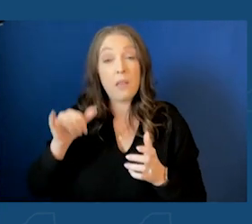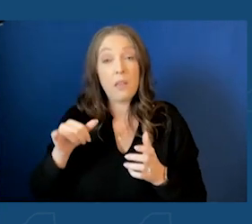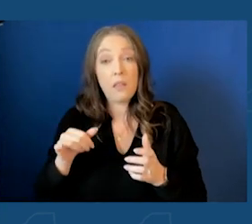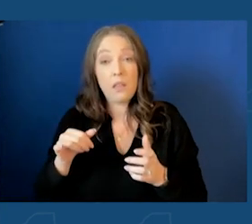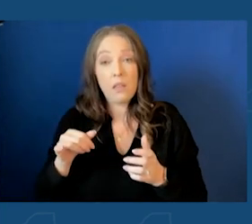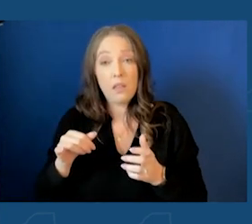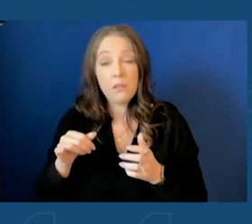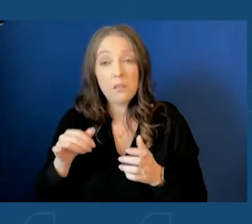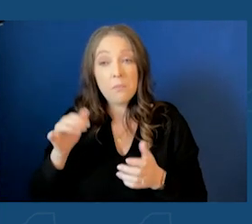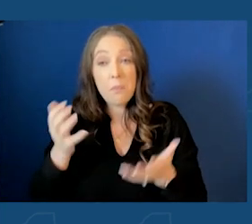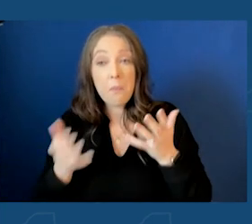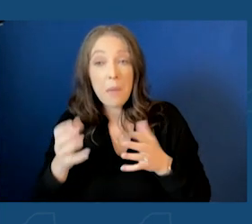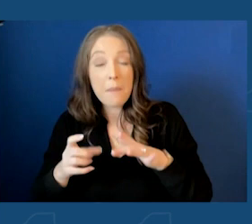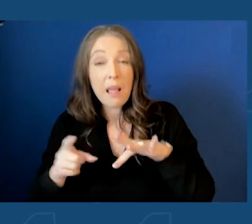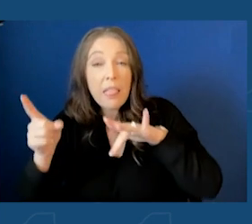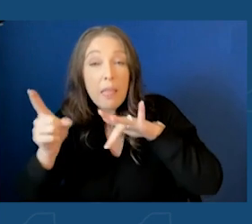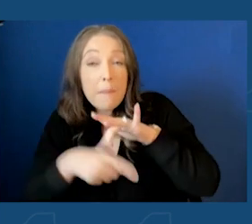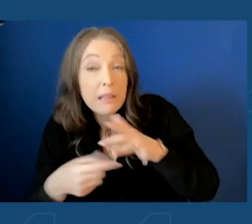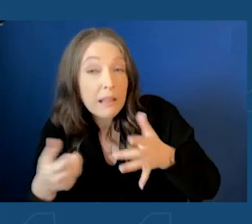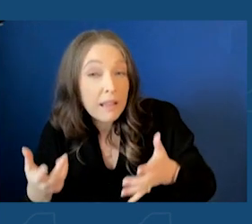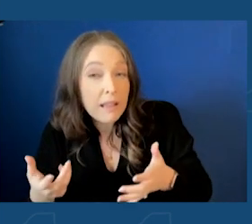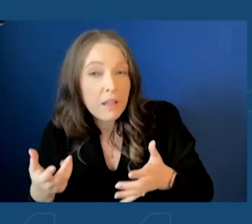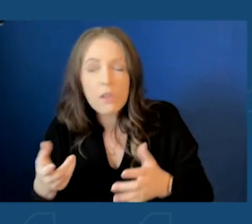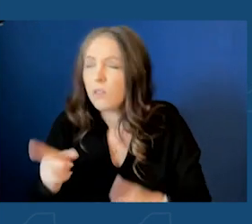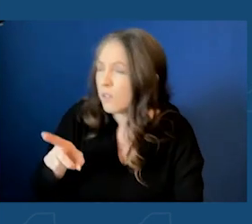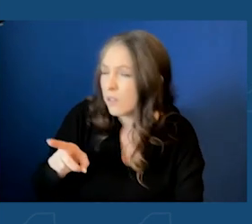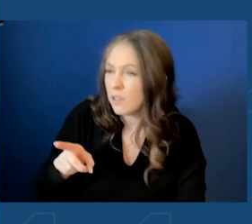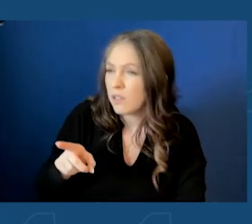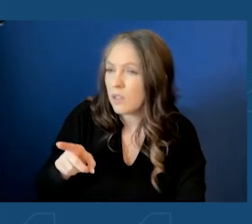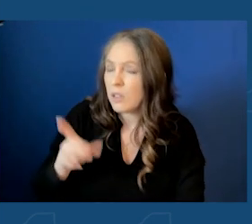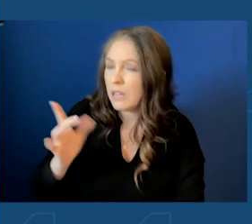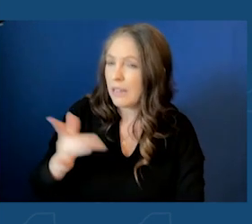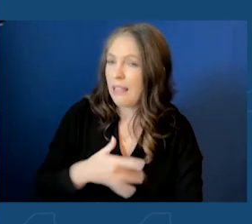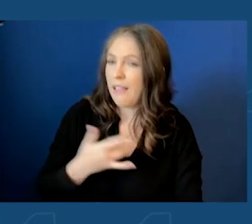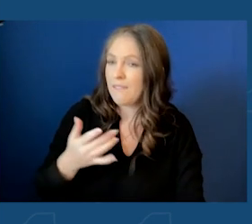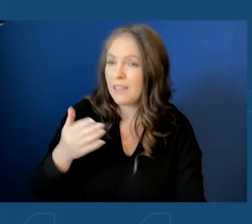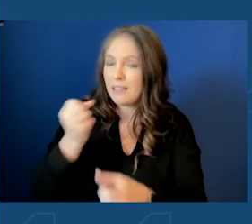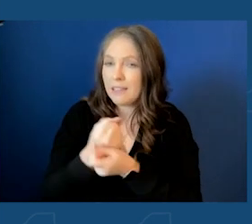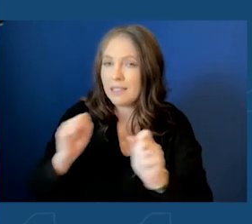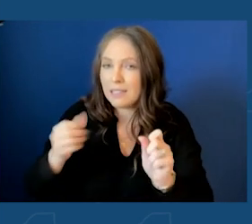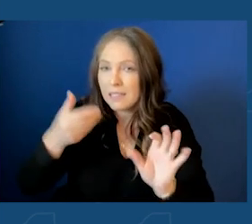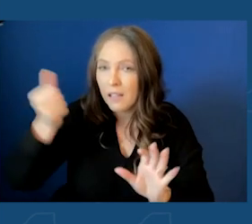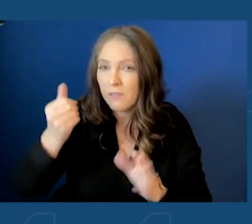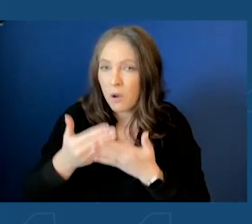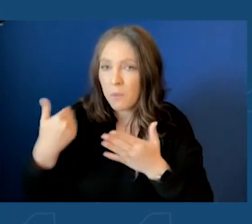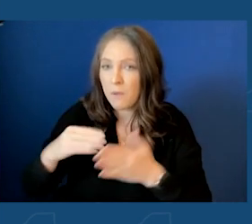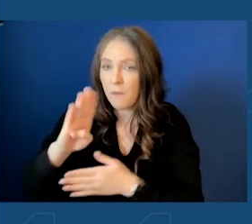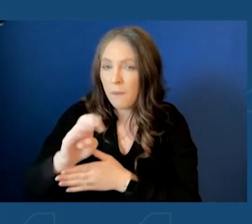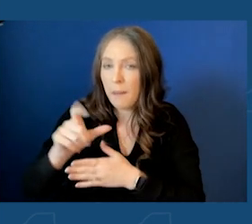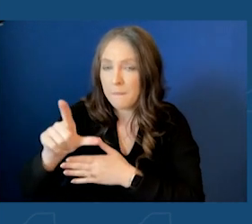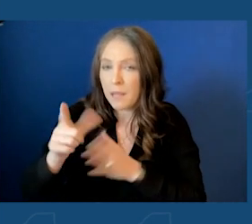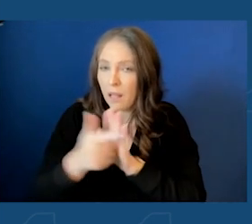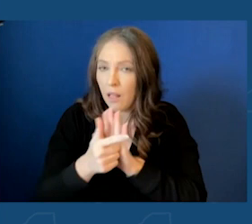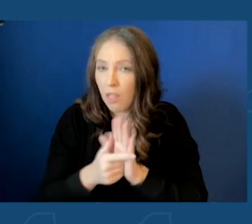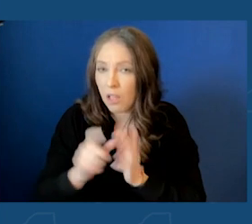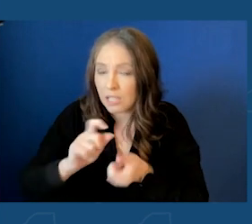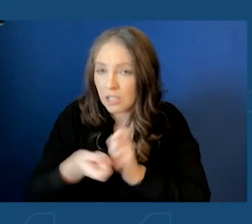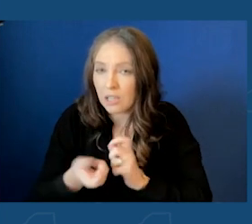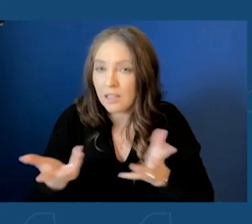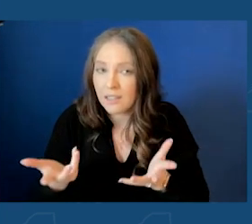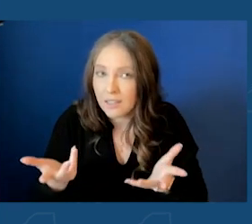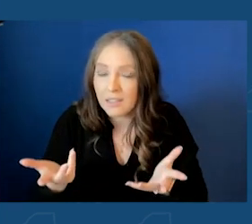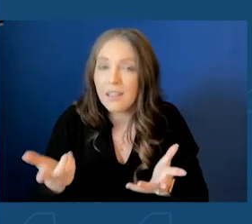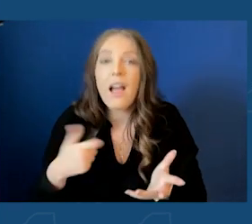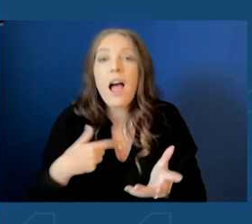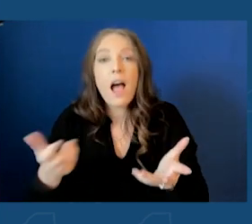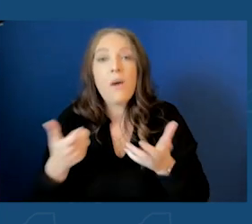the missing secret sauce? Let me ask, did they feel safer before the bail laws were changed? Because I want everyone to understand, we've